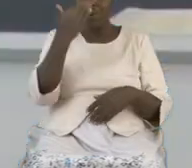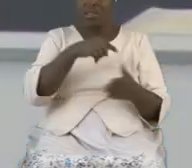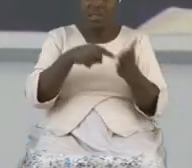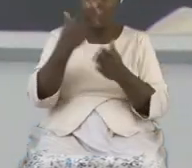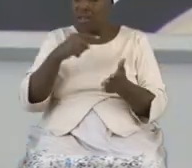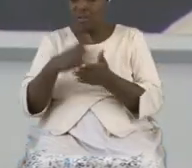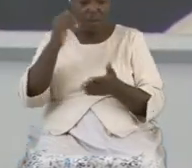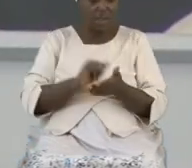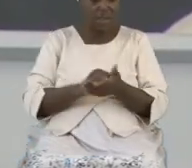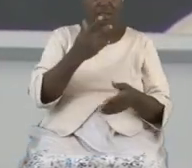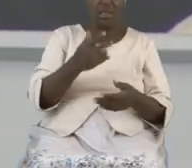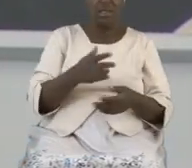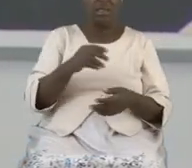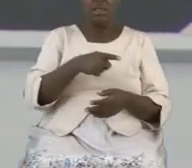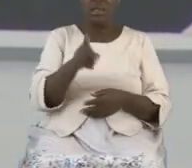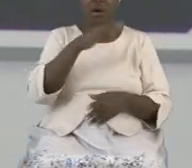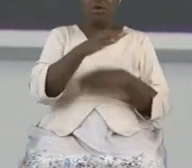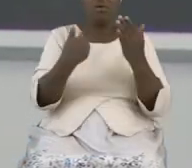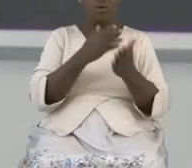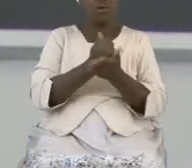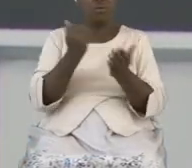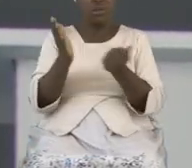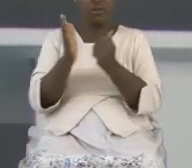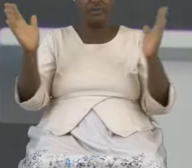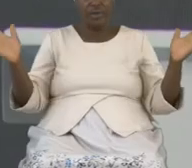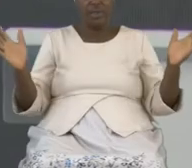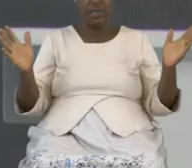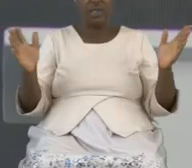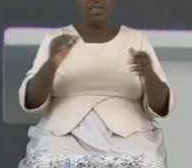all crucified. If you are in